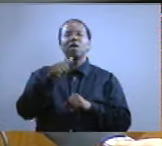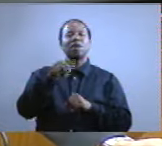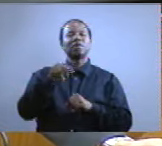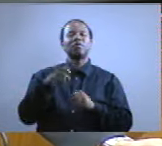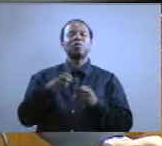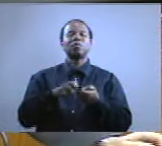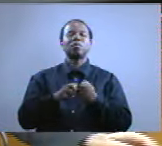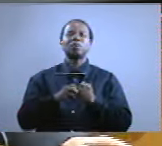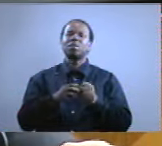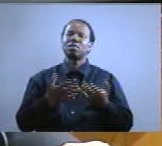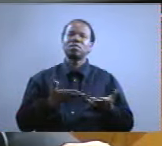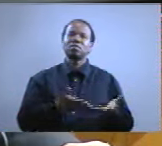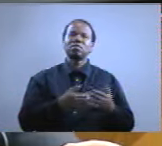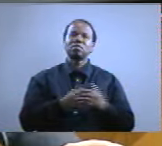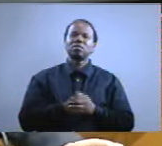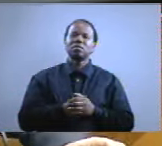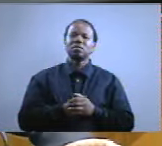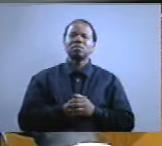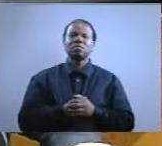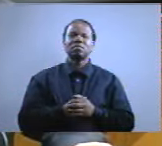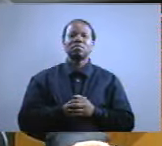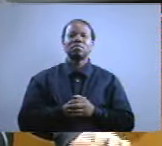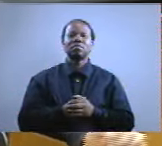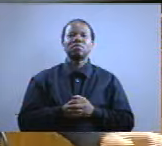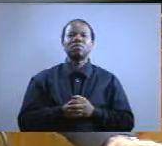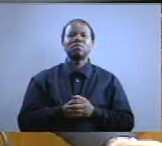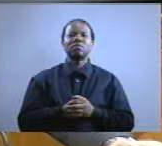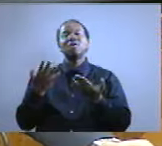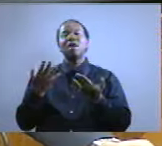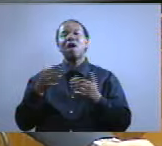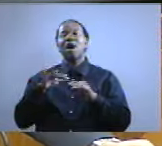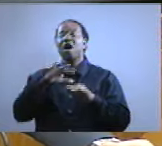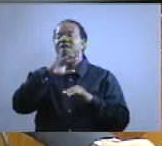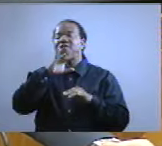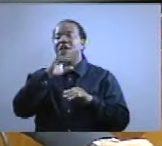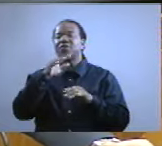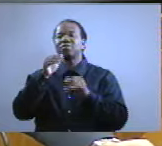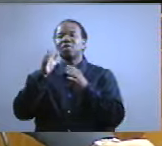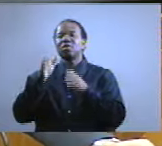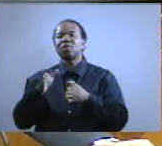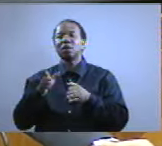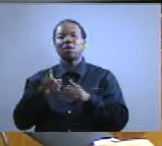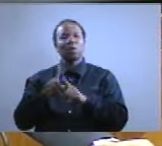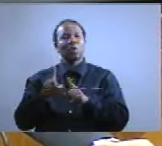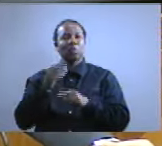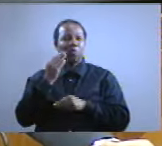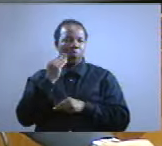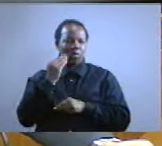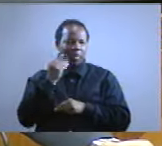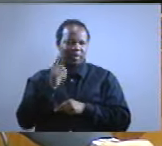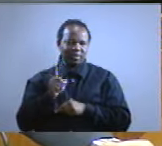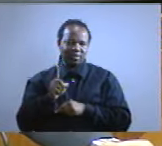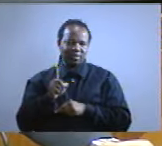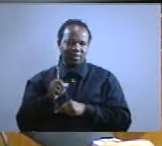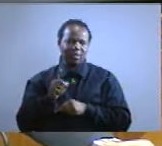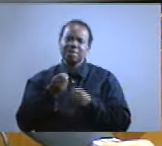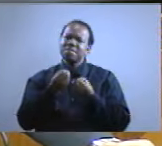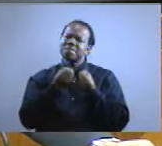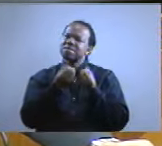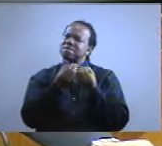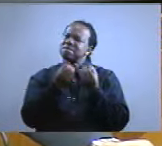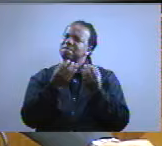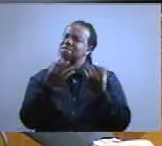You can relax. If for some reason, at some stage, this country are not white, many millions of people out